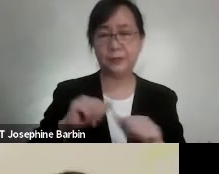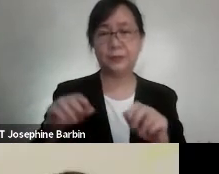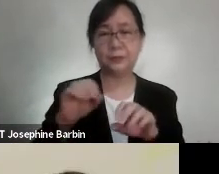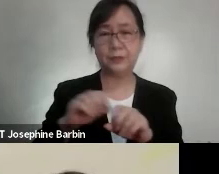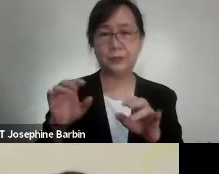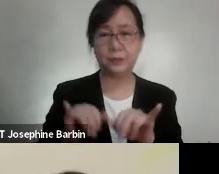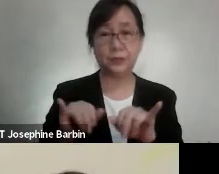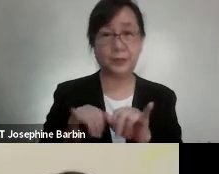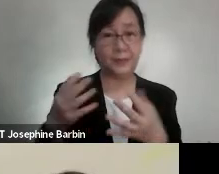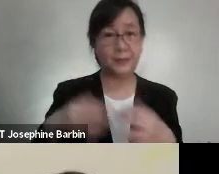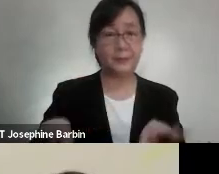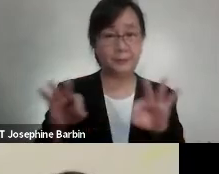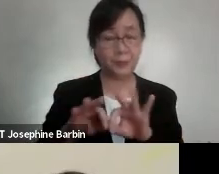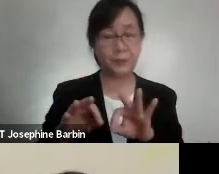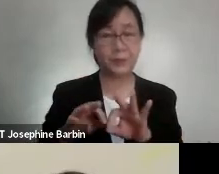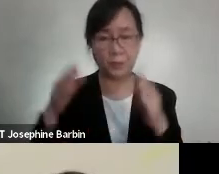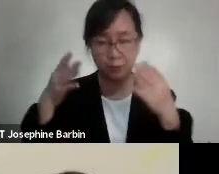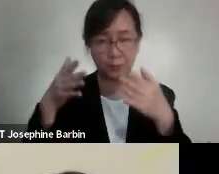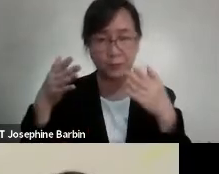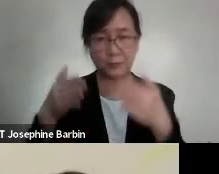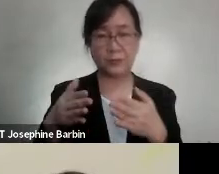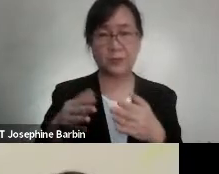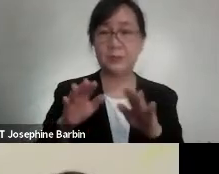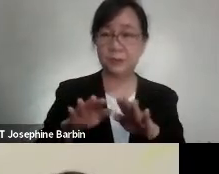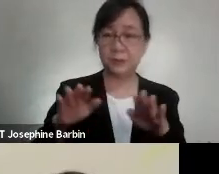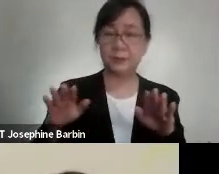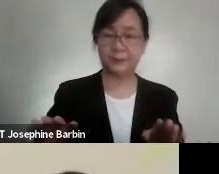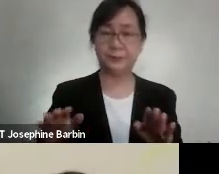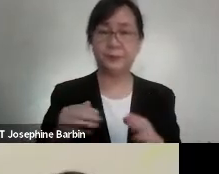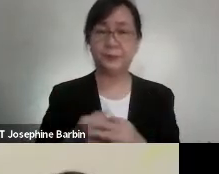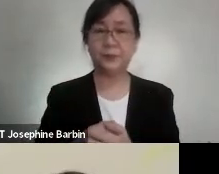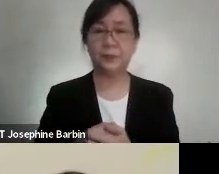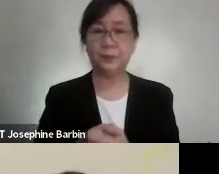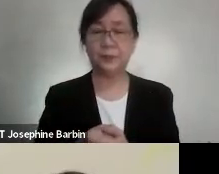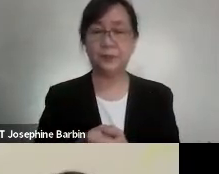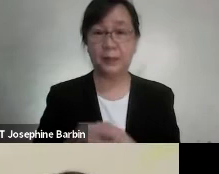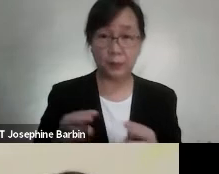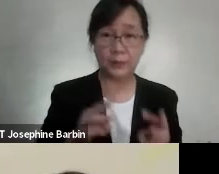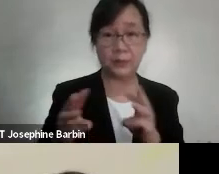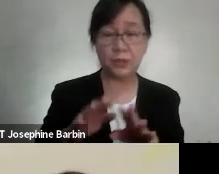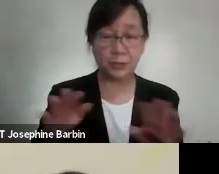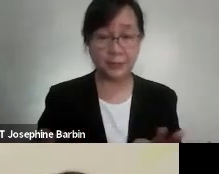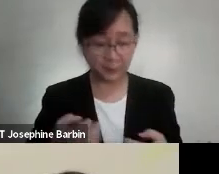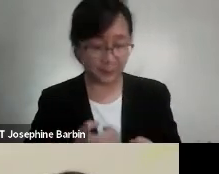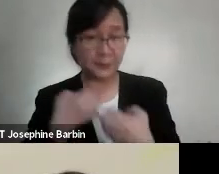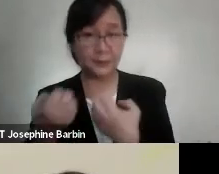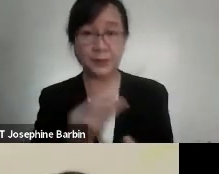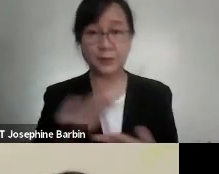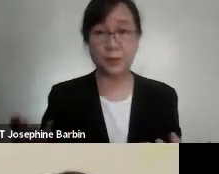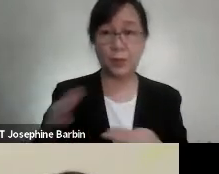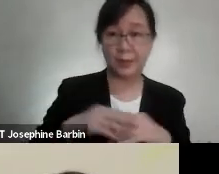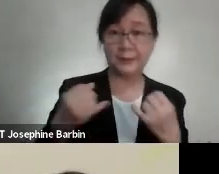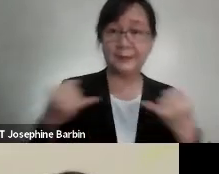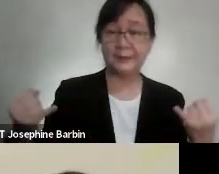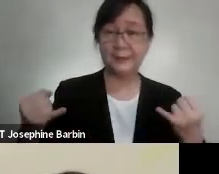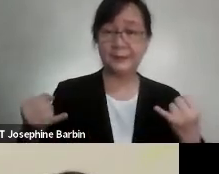But they're also concerned that children that the ways that children express themselves online and the